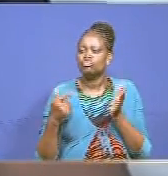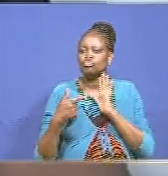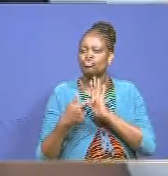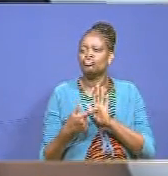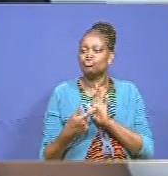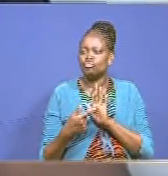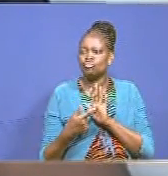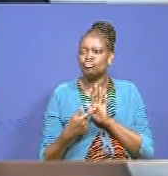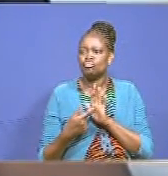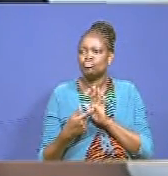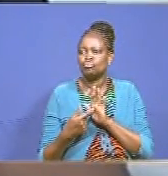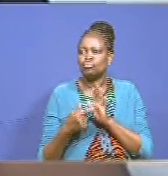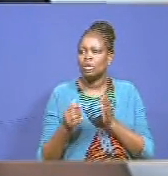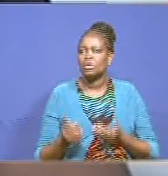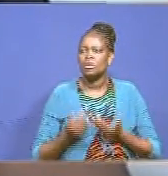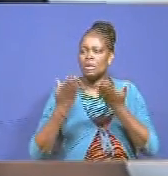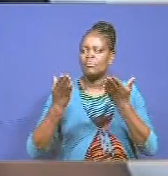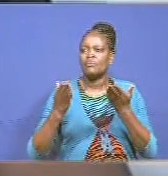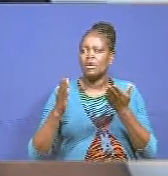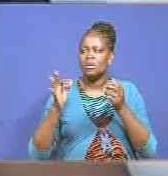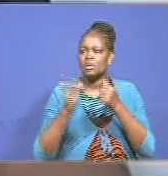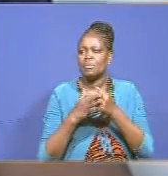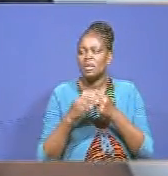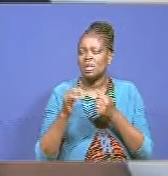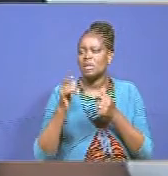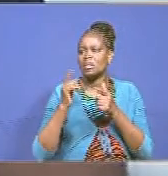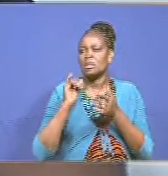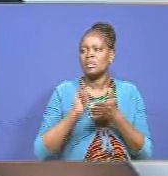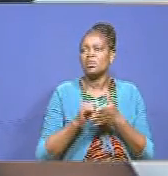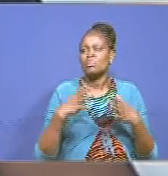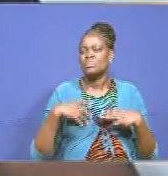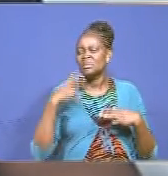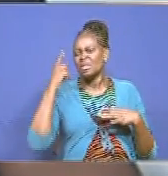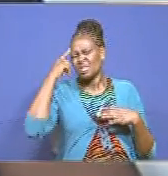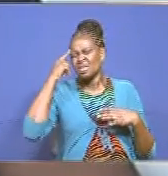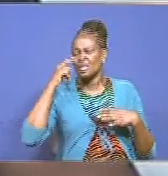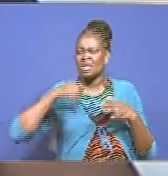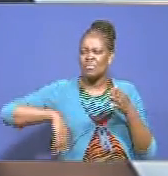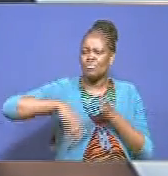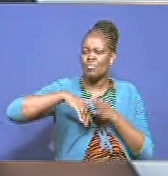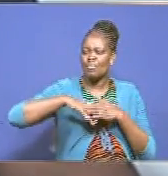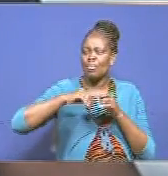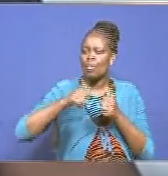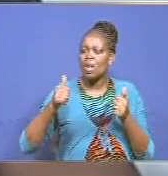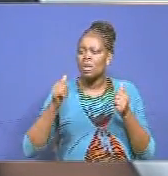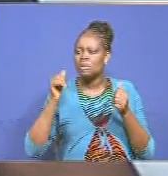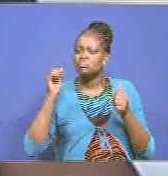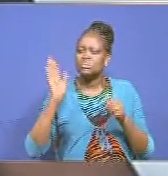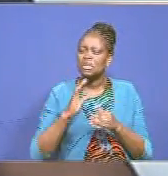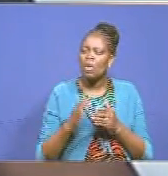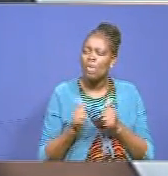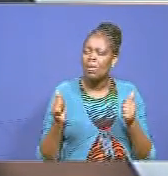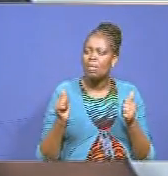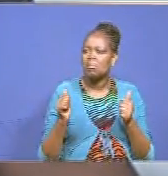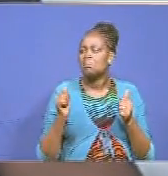to deliver in Kibra, uh-huh. where people are not looking at who is the best footballer, who is the best singer, who is more